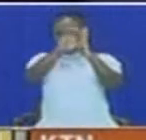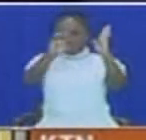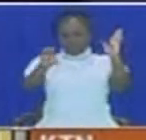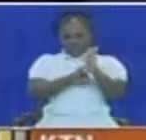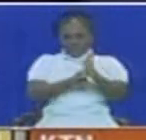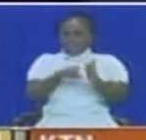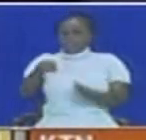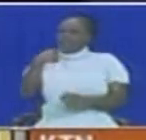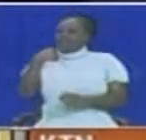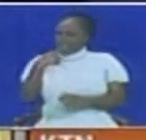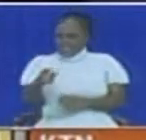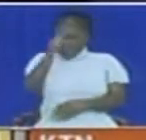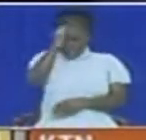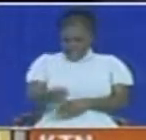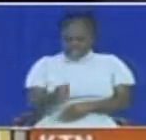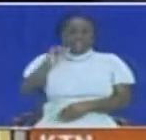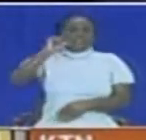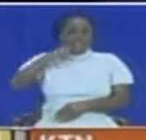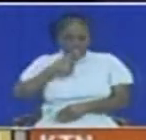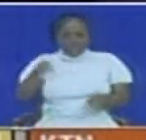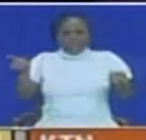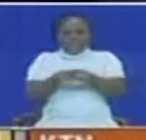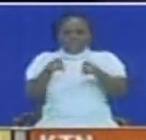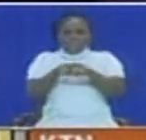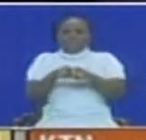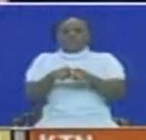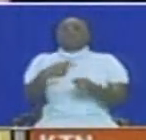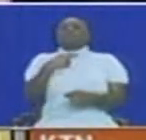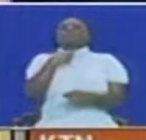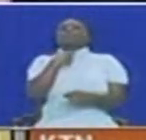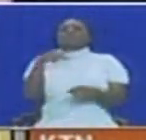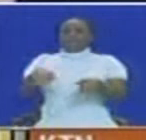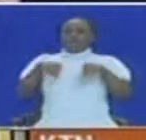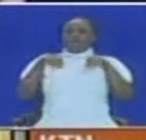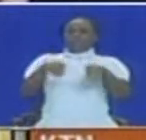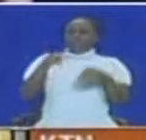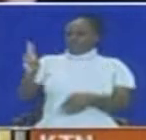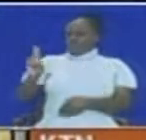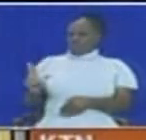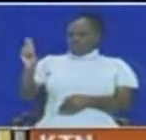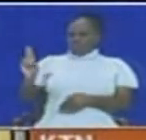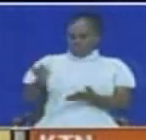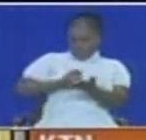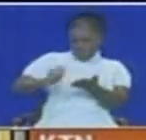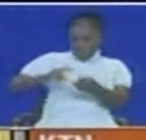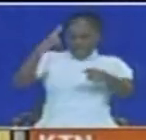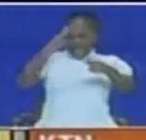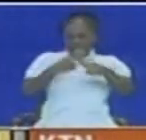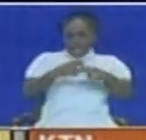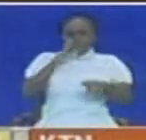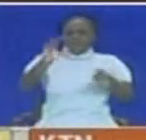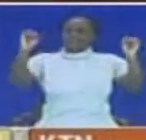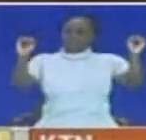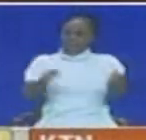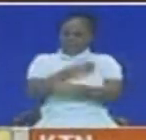anasema kwamba majaji hao wapya sasa ni kama wamefungwa miguu huku wakimsubiri rais kutia kidole kwenye majina yao, kwani hawawezi